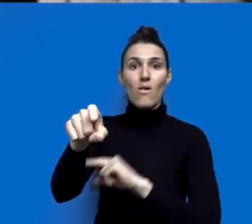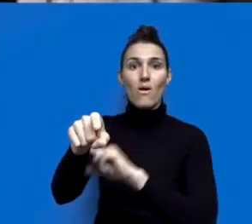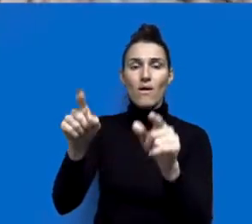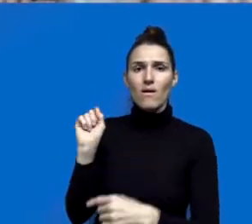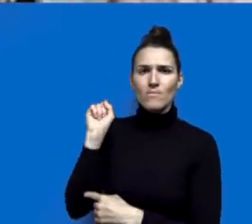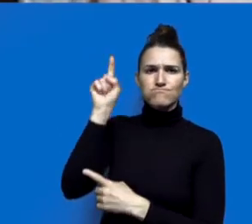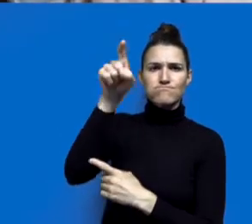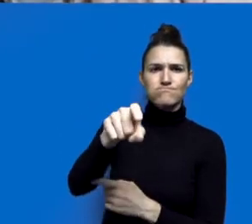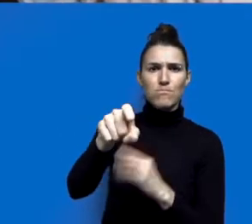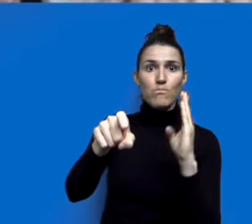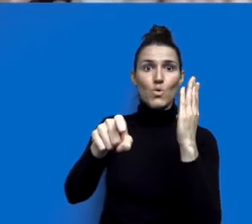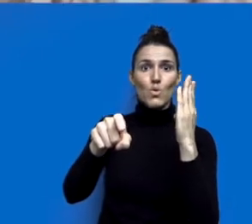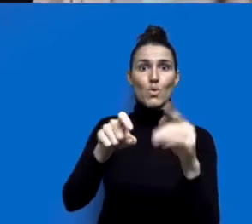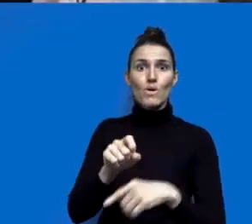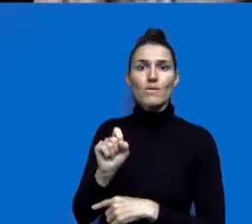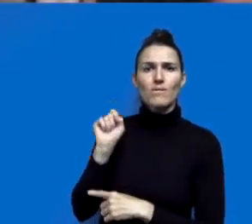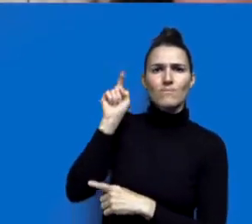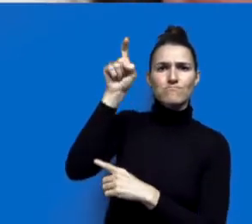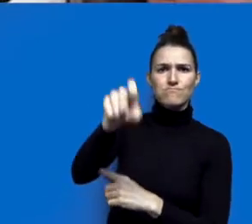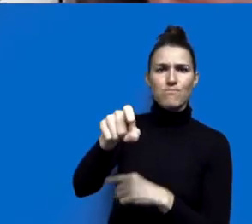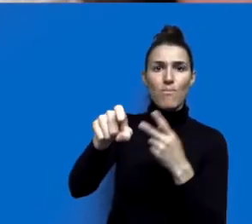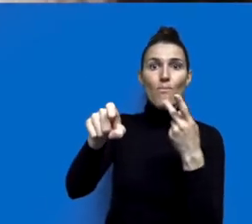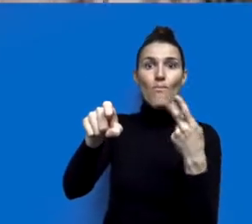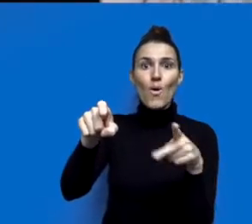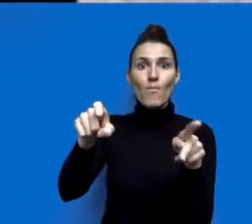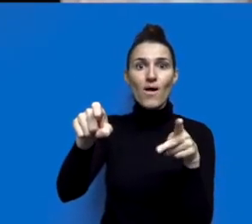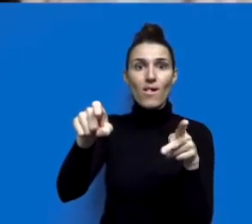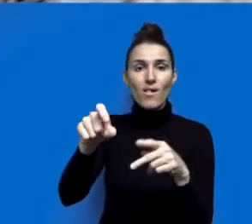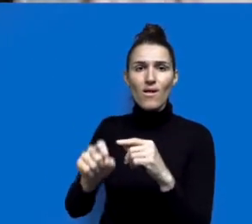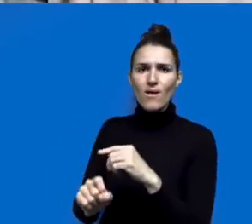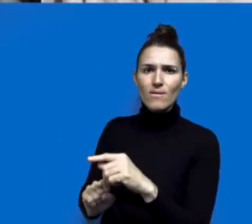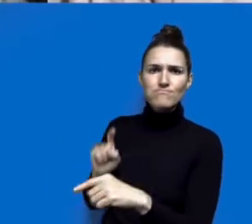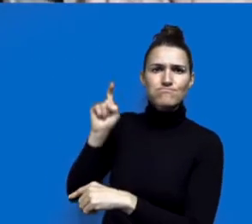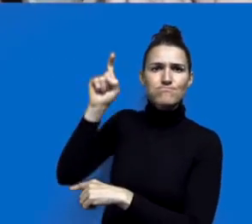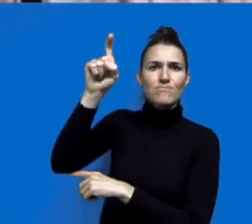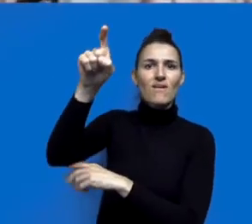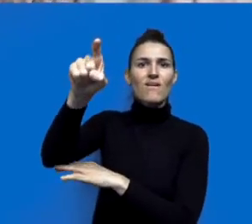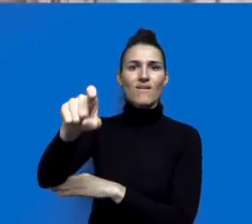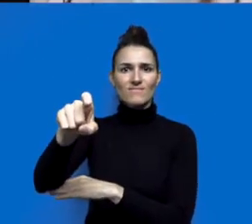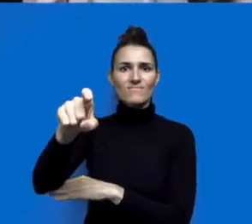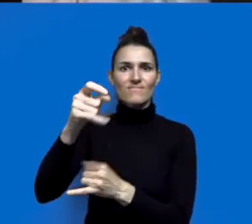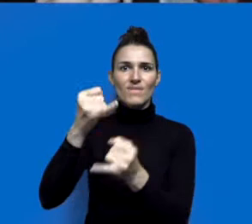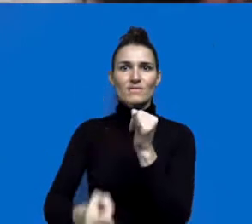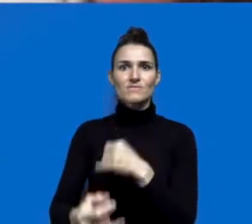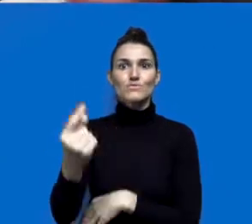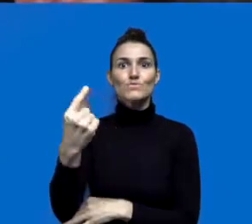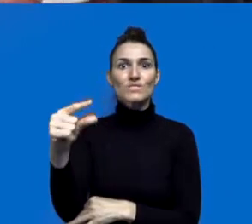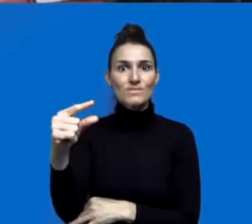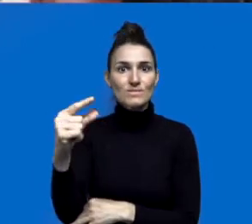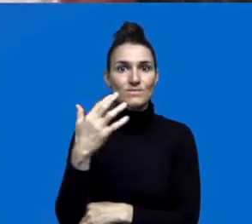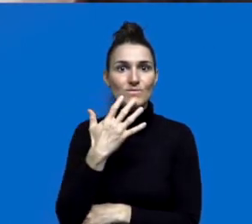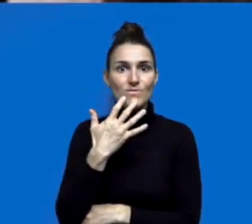rod, and her purple fishing rod, and finally her